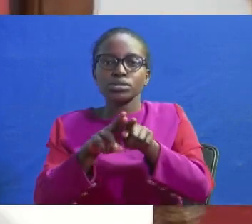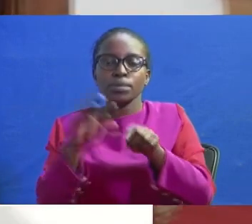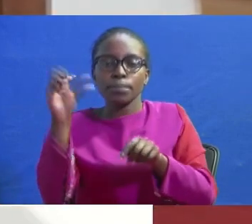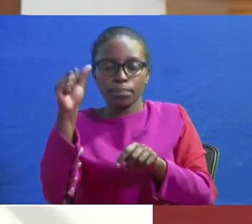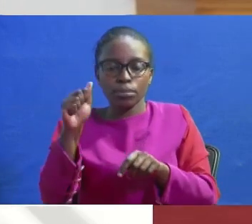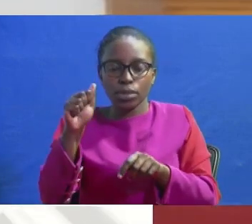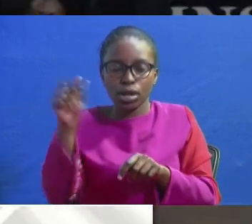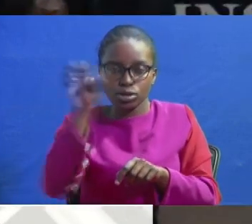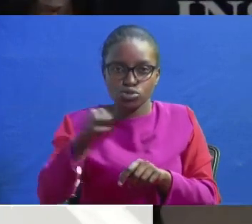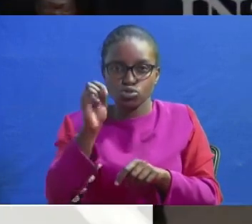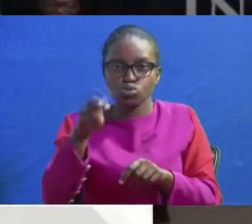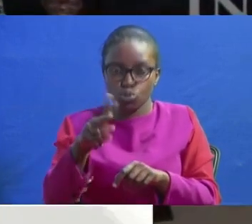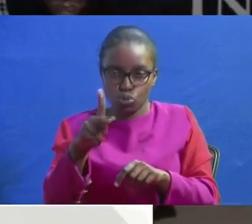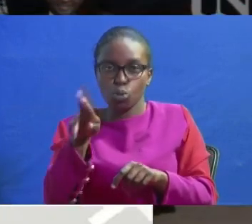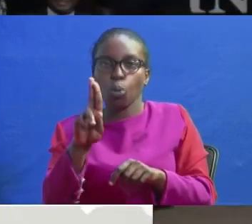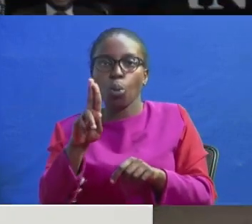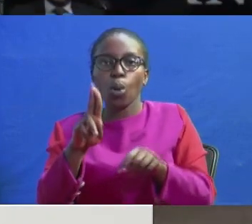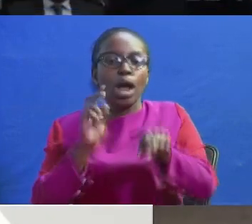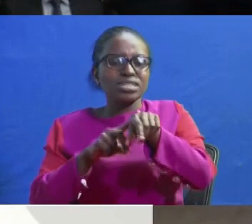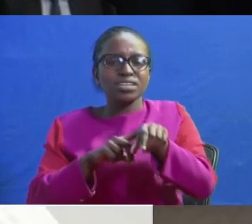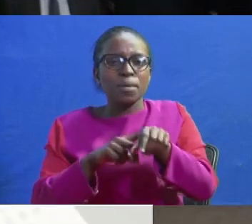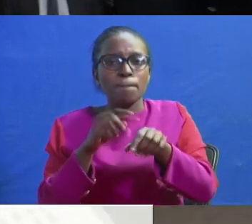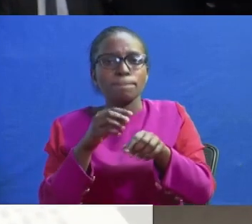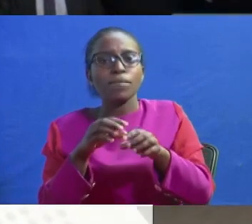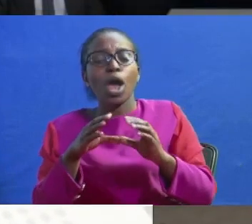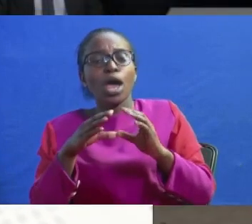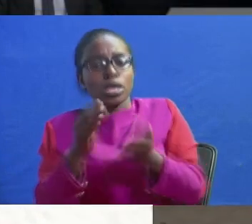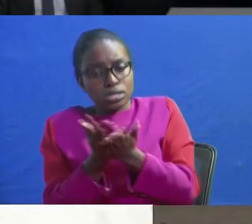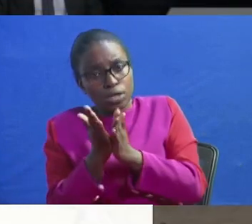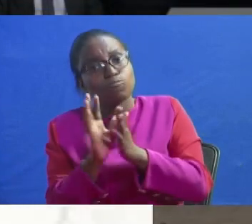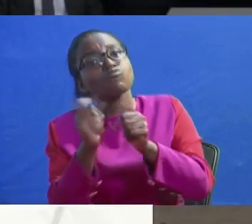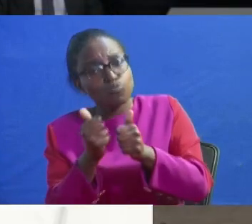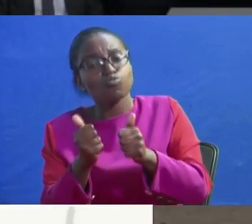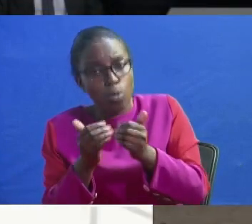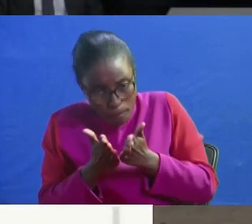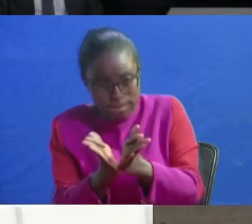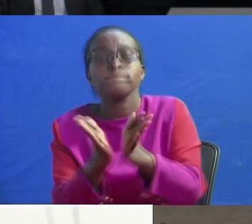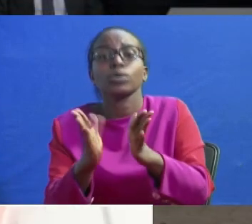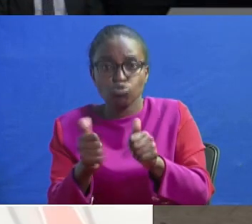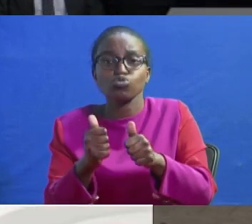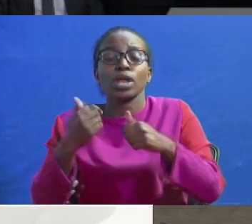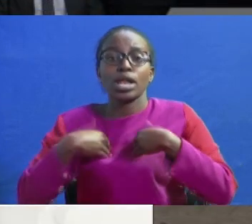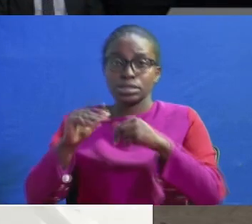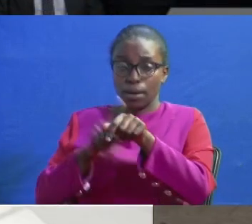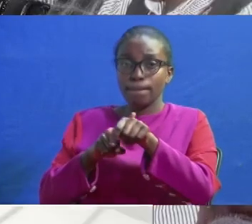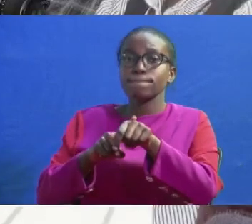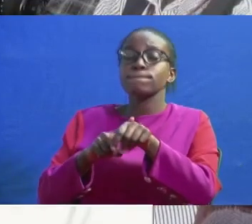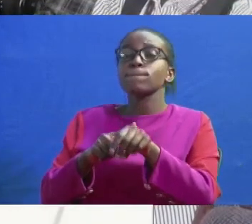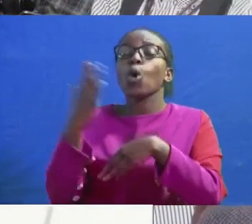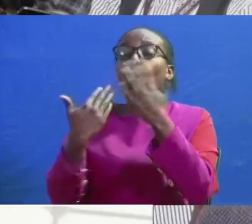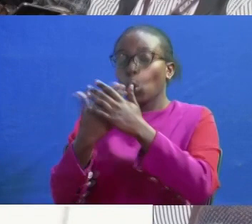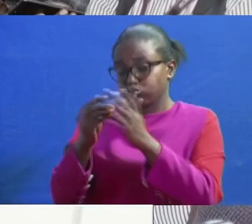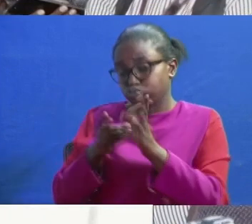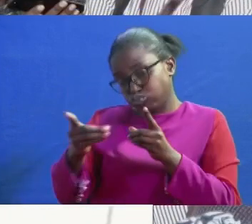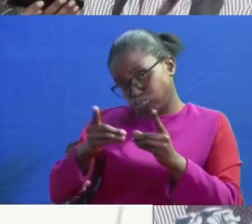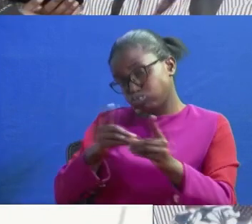appointment, Dorcas Oduor served at the Office of Director of Public Prosecutions, where she served as the Deputy Director